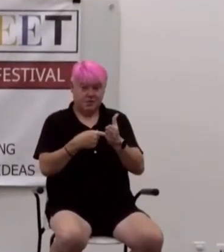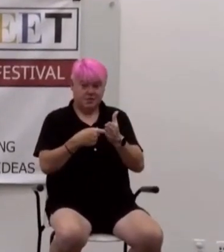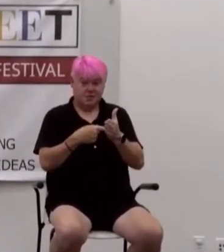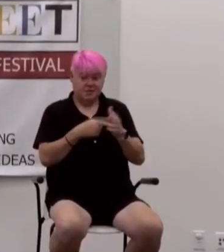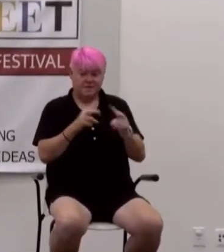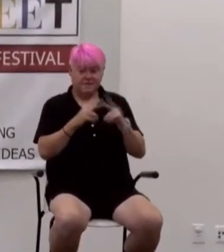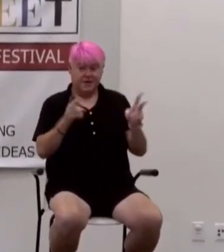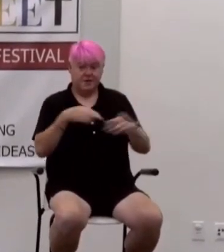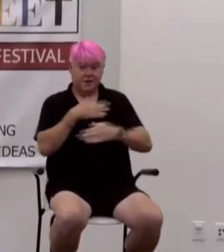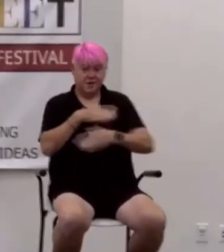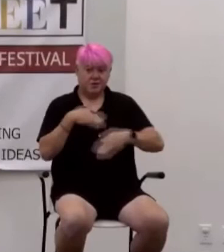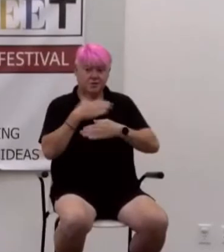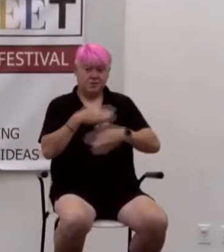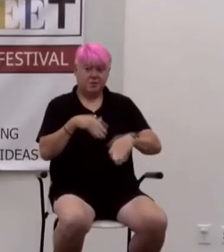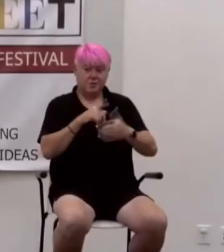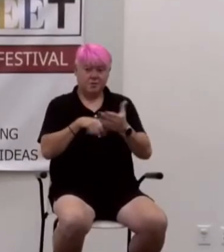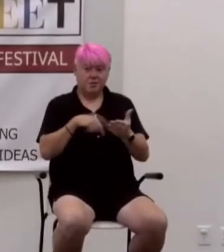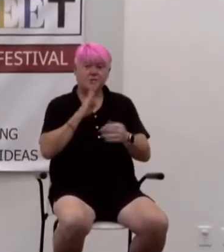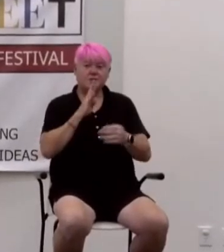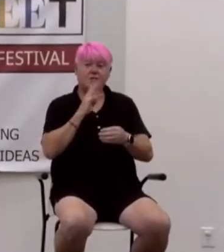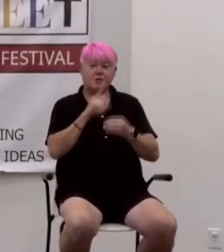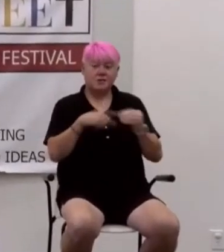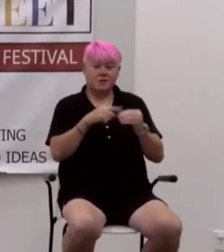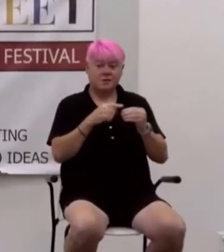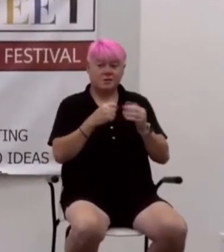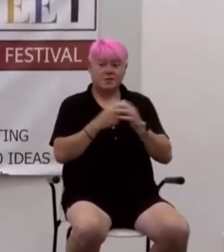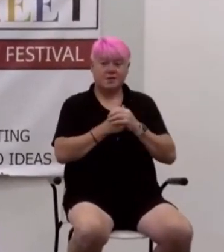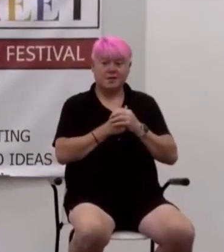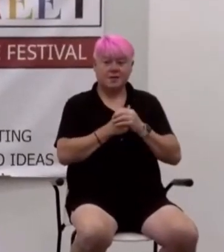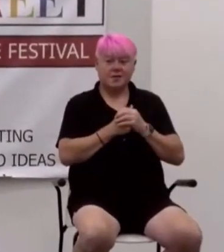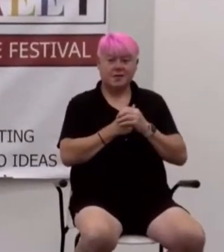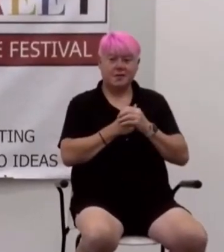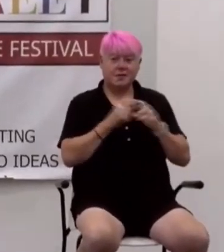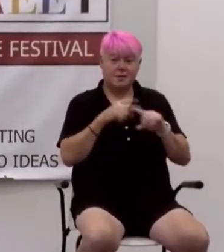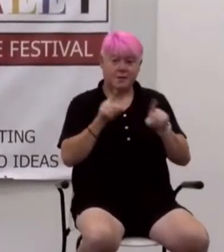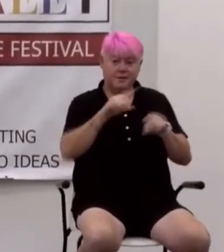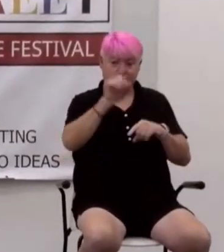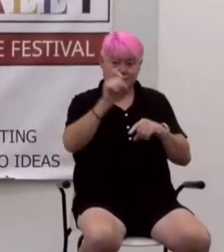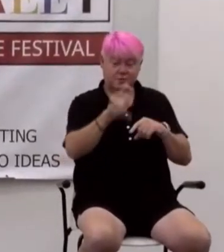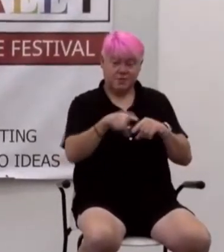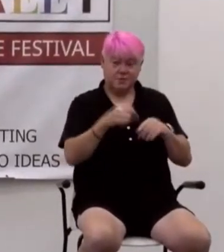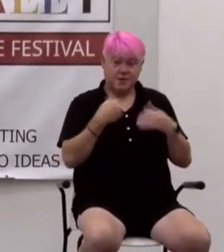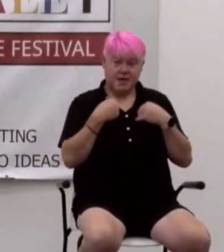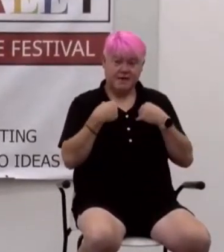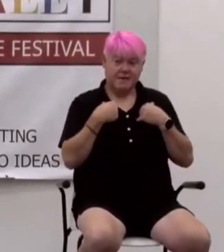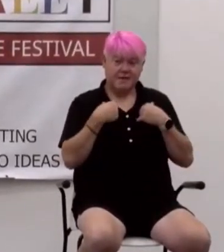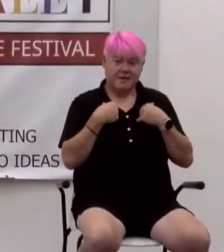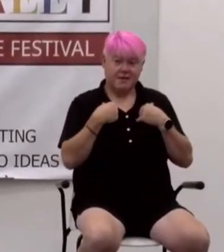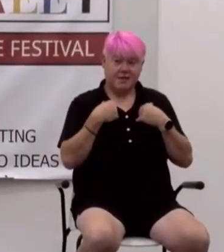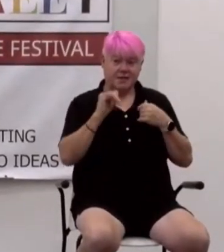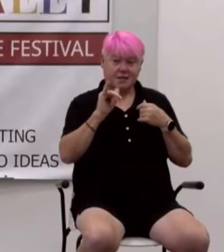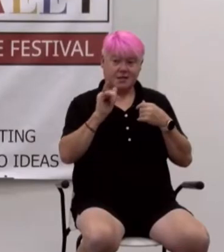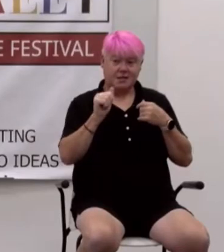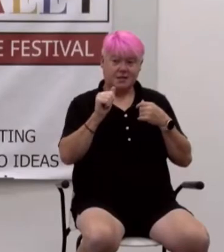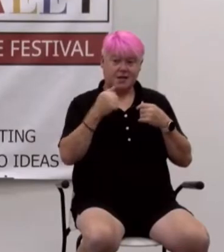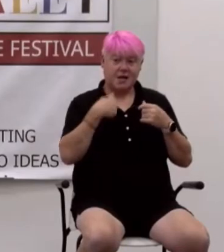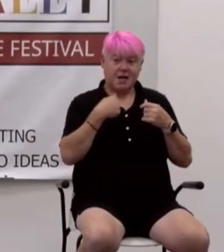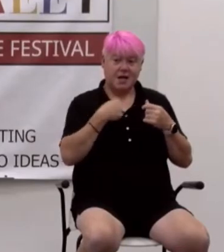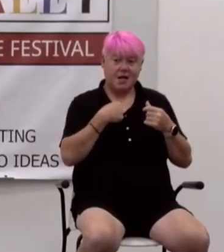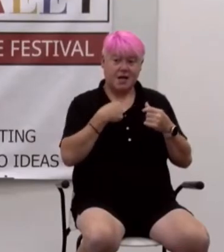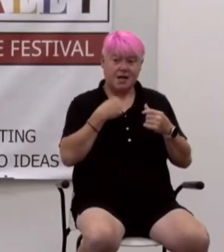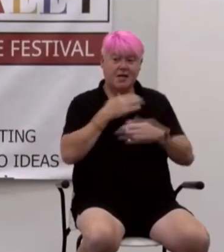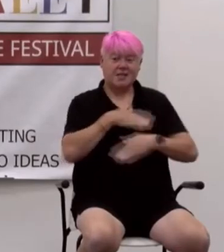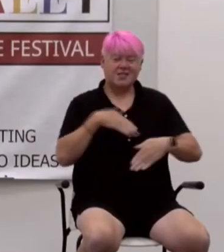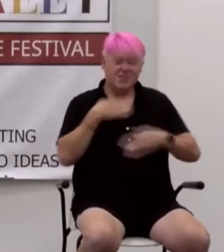enjoyable what you're talking about. Oh, great. Thank you. But the first question we have for you is, I enjoyed The Ridge Runner